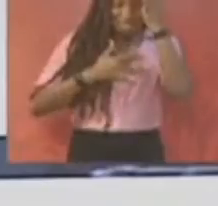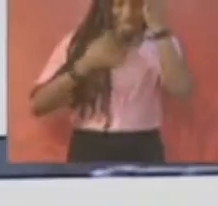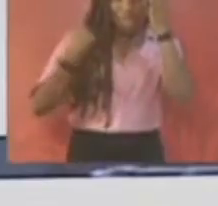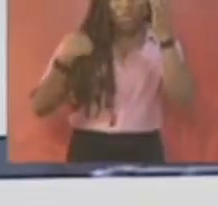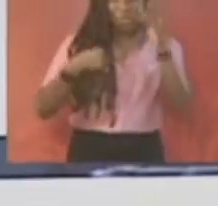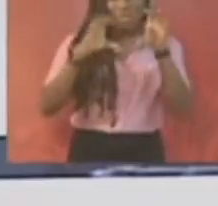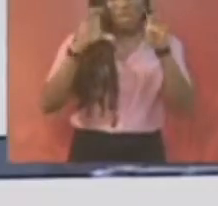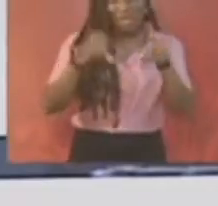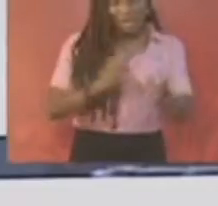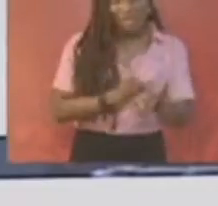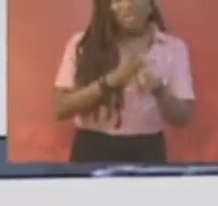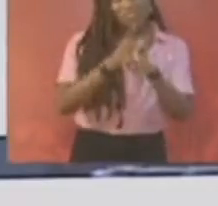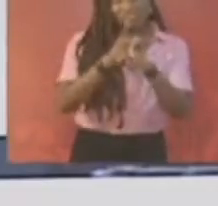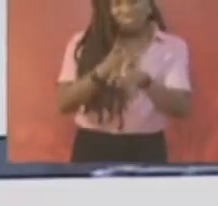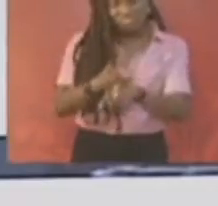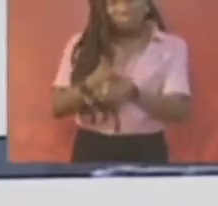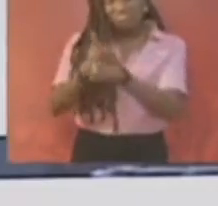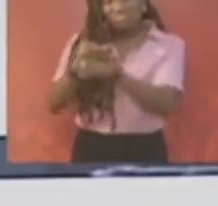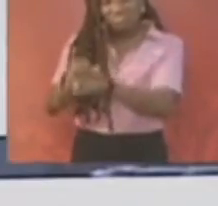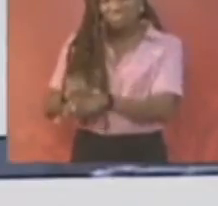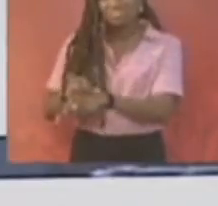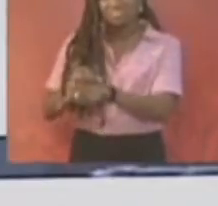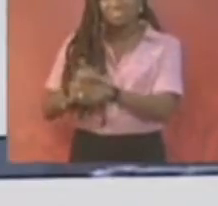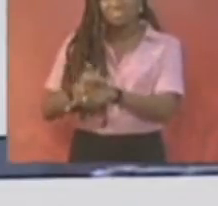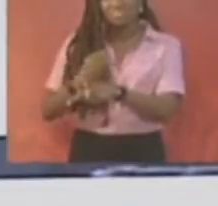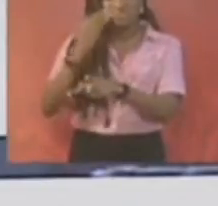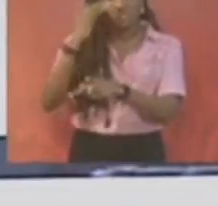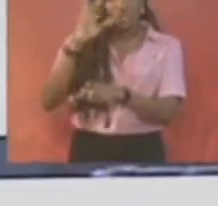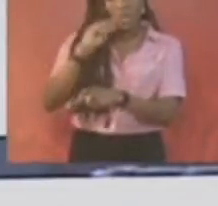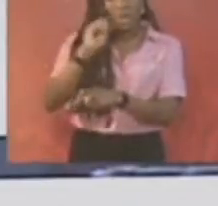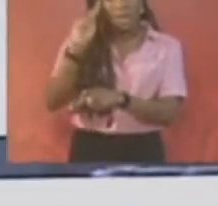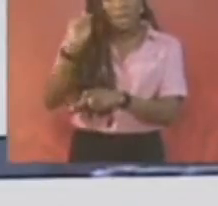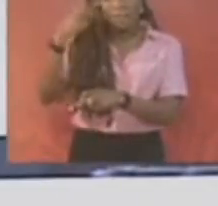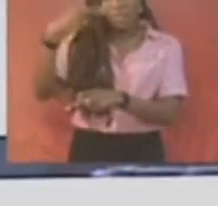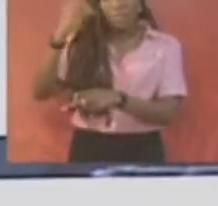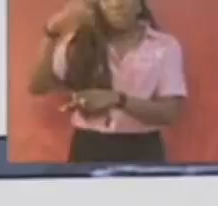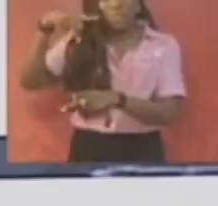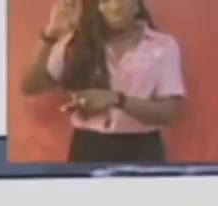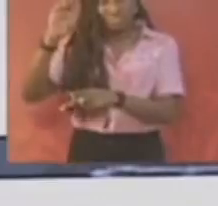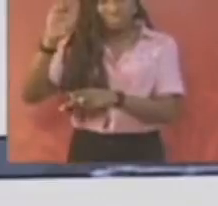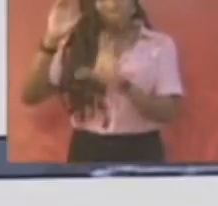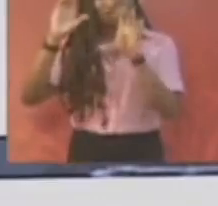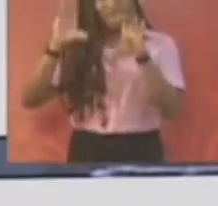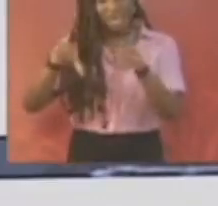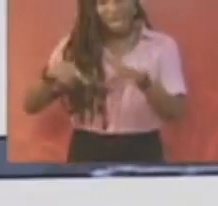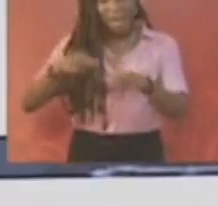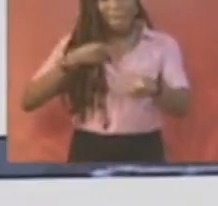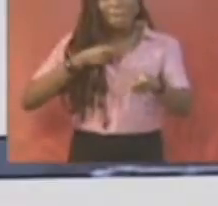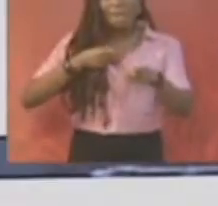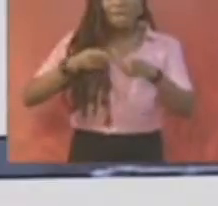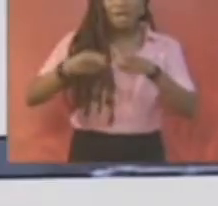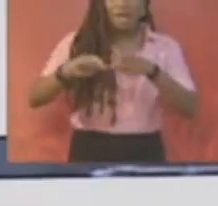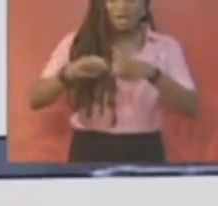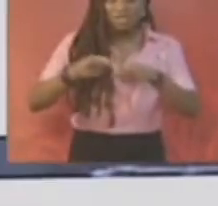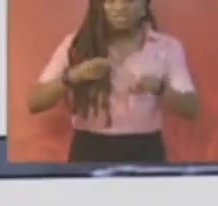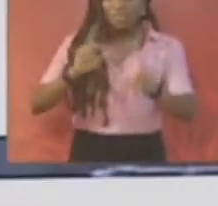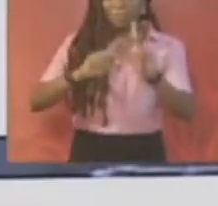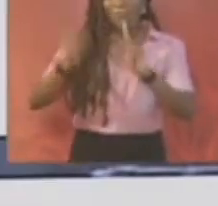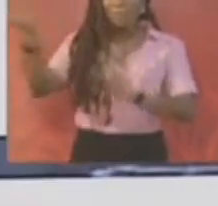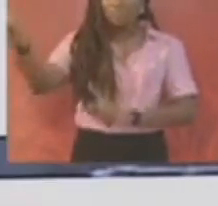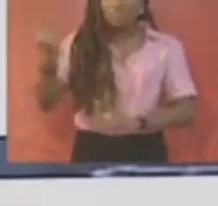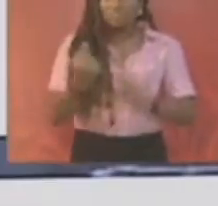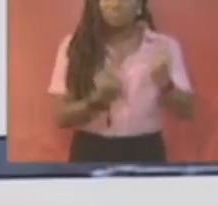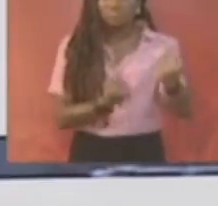Sciences Complex, we have the capacity to manage whatever influx of patients we've had